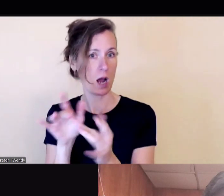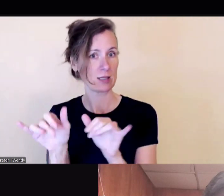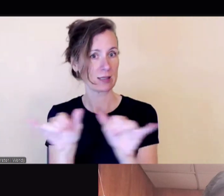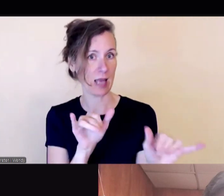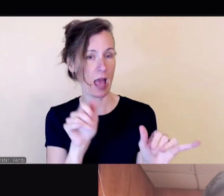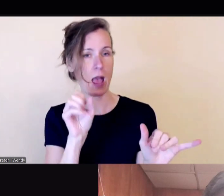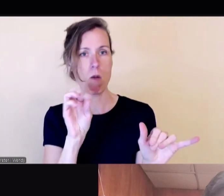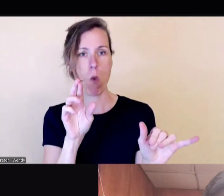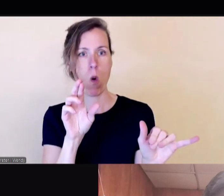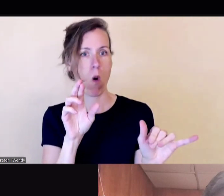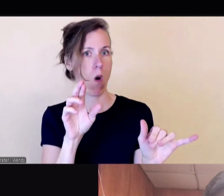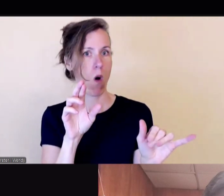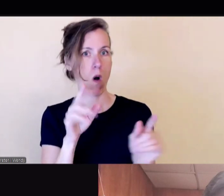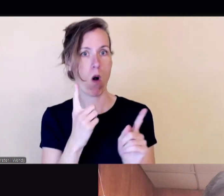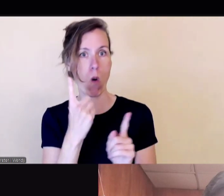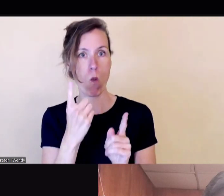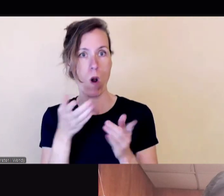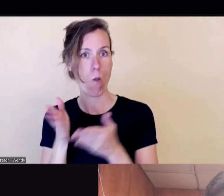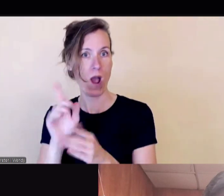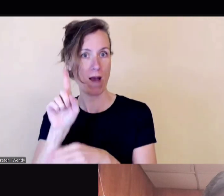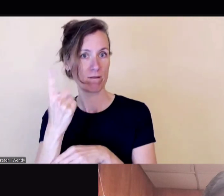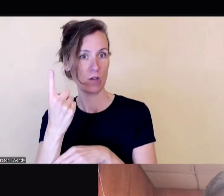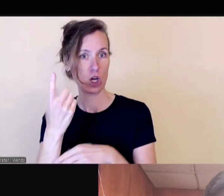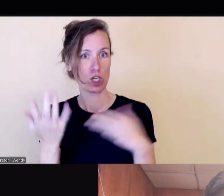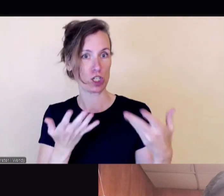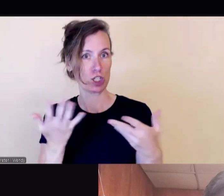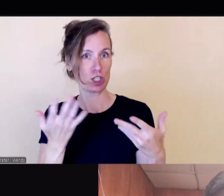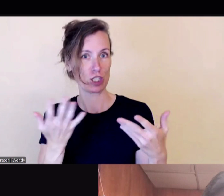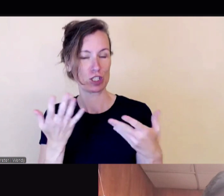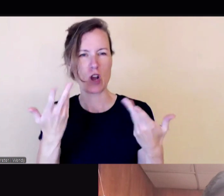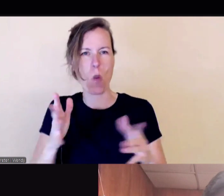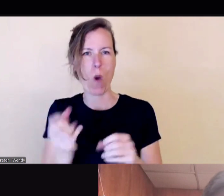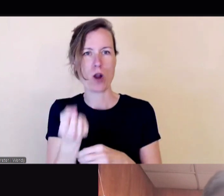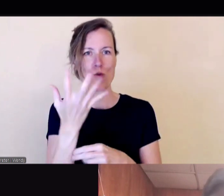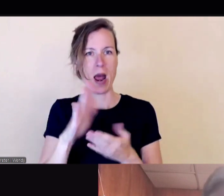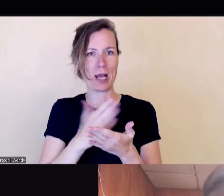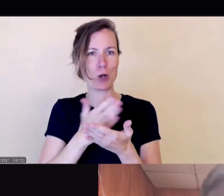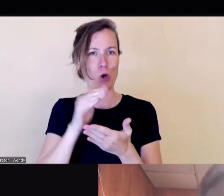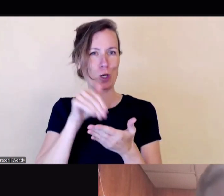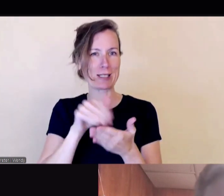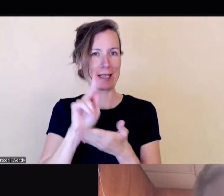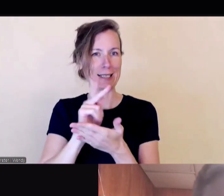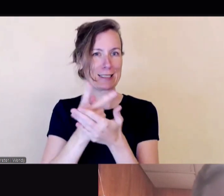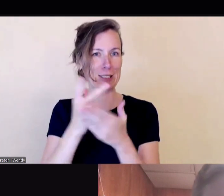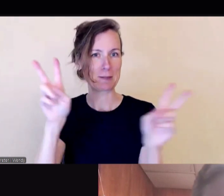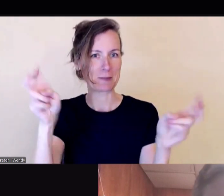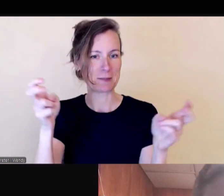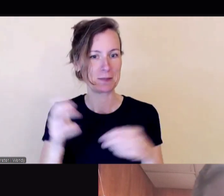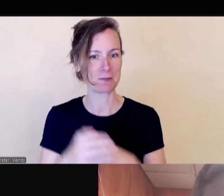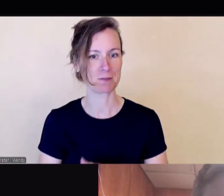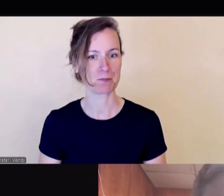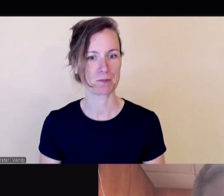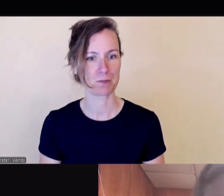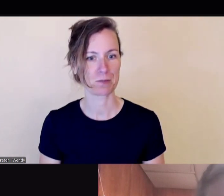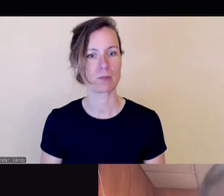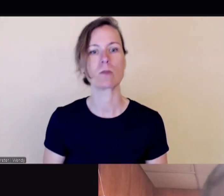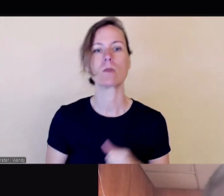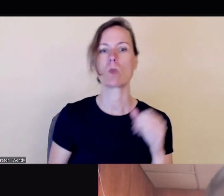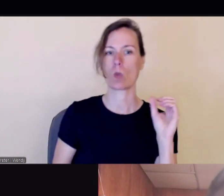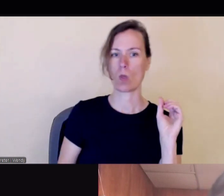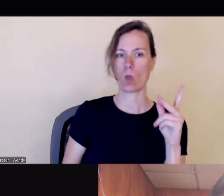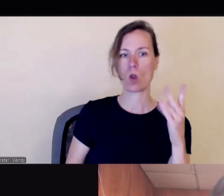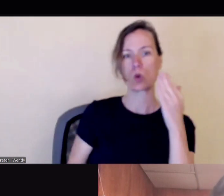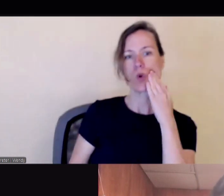too many cooks in the kitchen, it can get messy. Well, I think for what we do, we always welcome calls. And again,